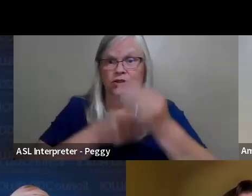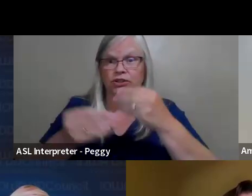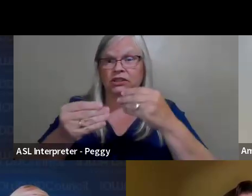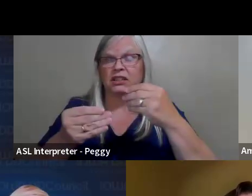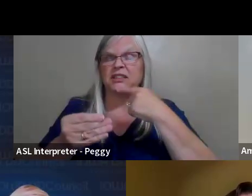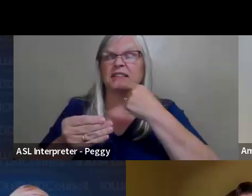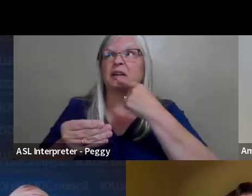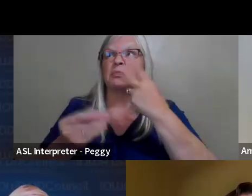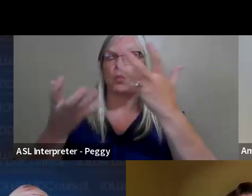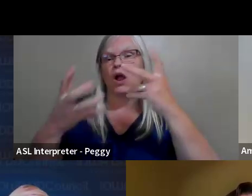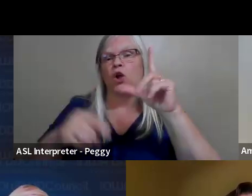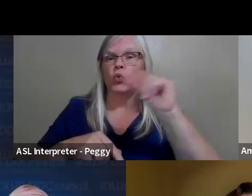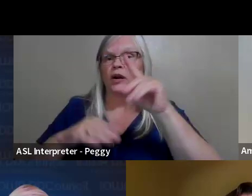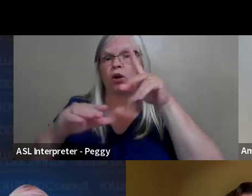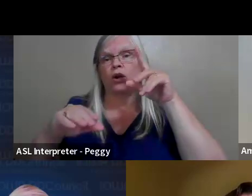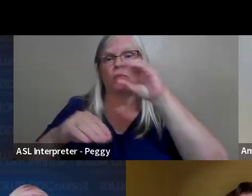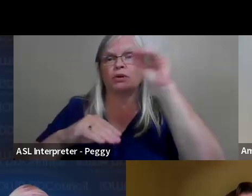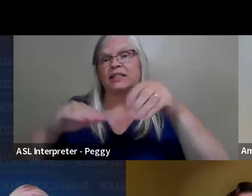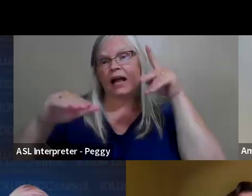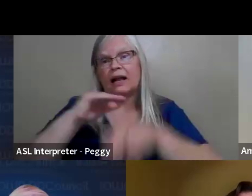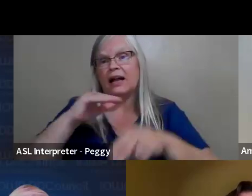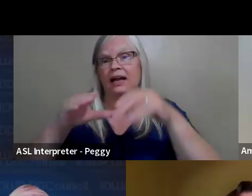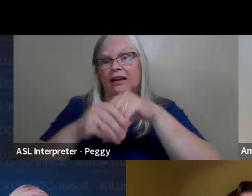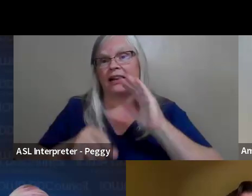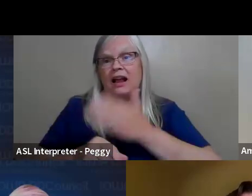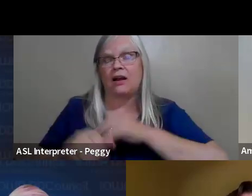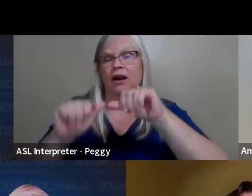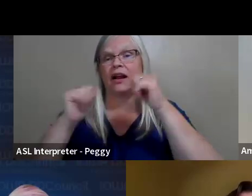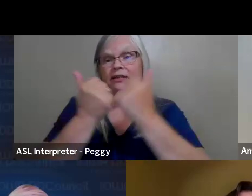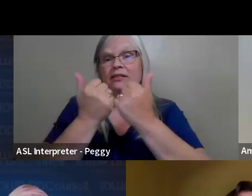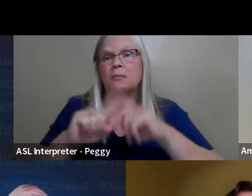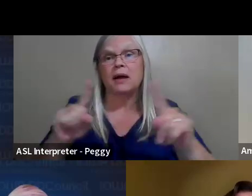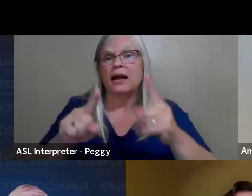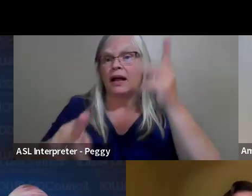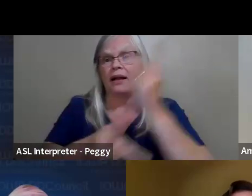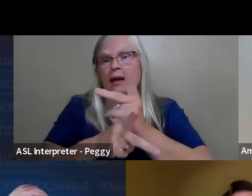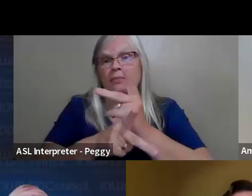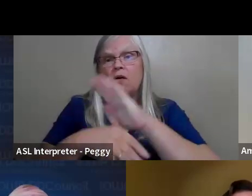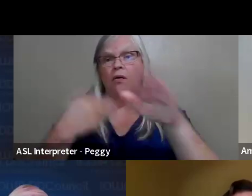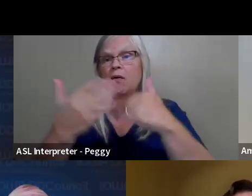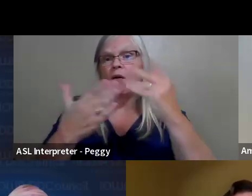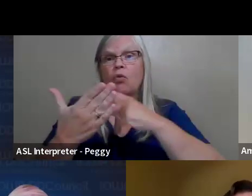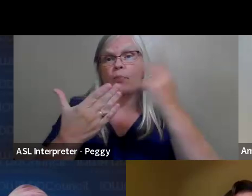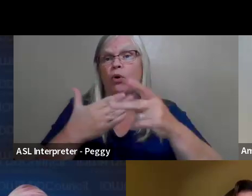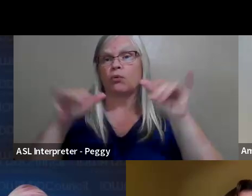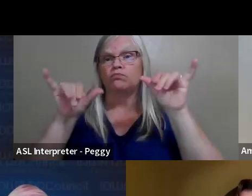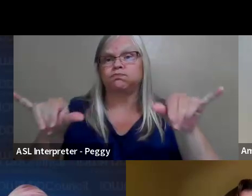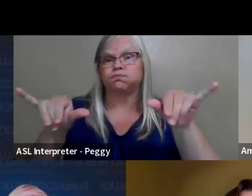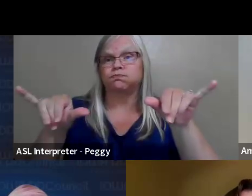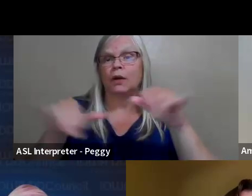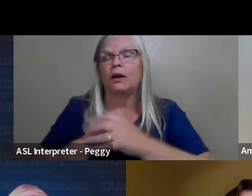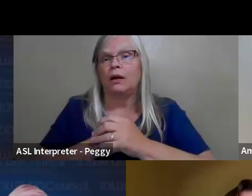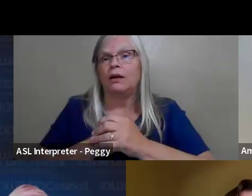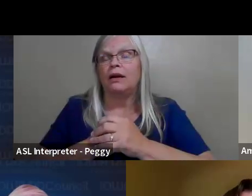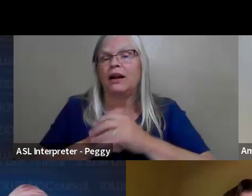20% cut across our agency, and pretty much kept all of the programs intact. The